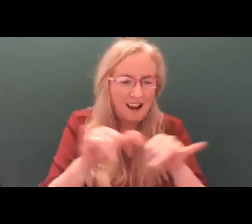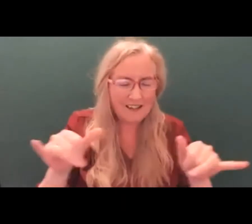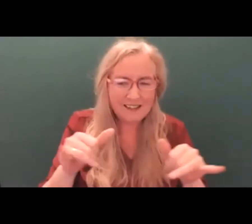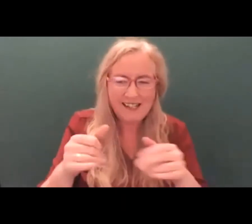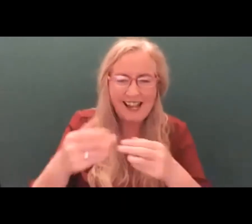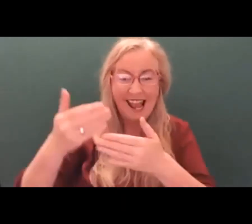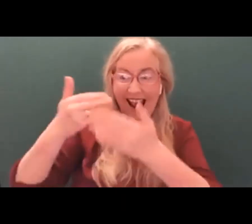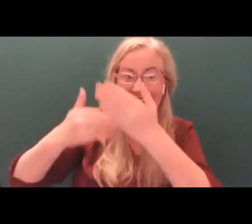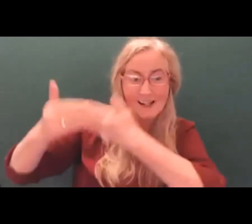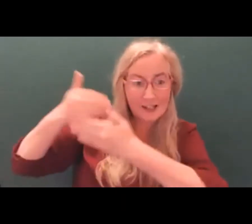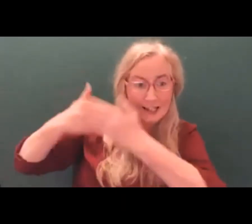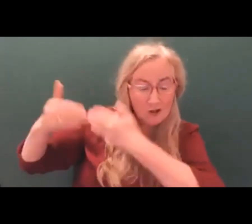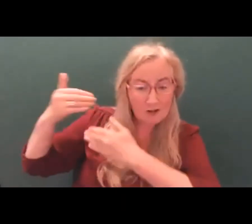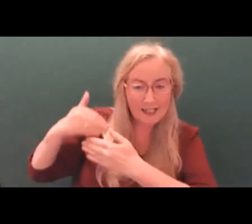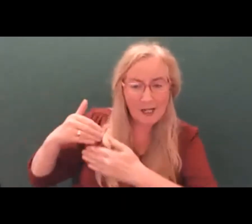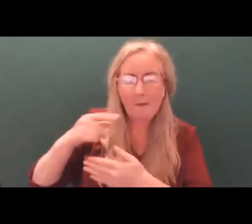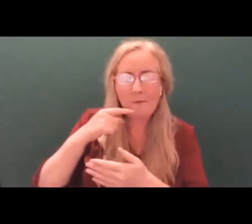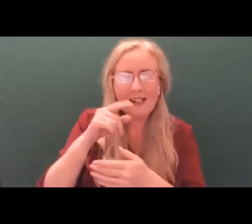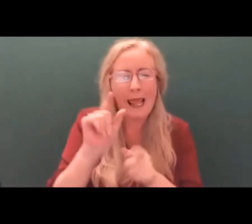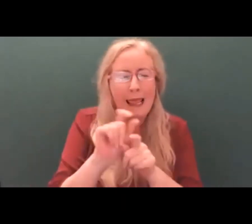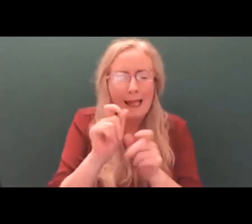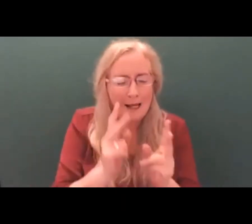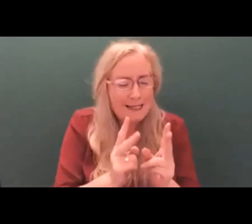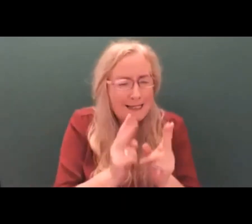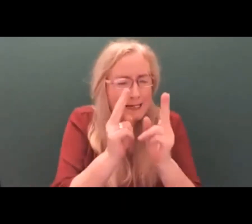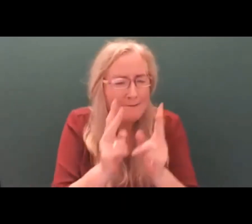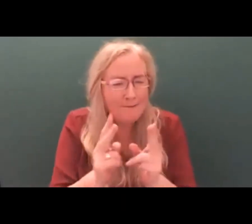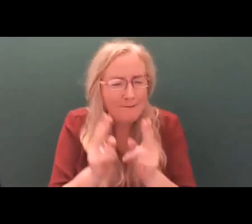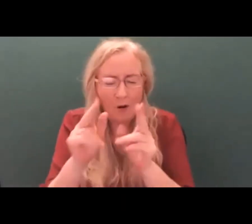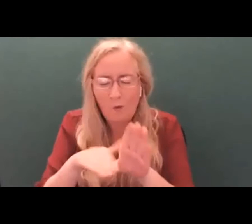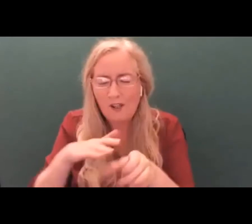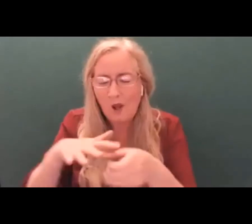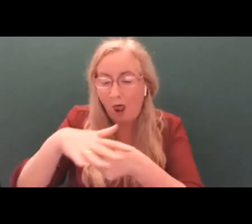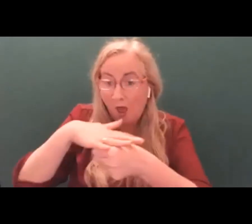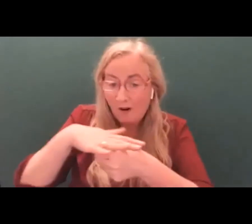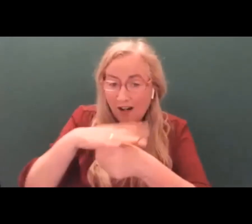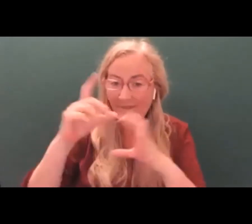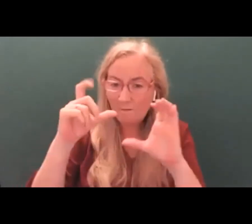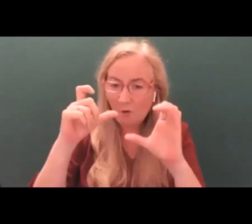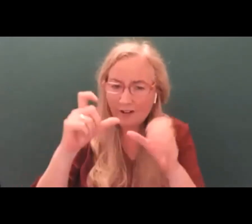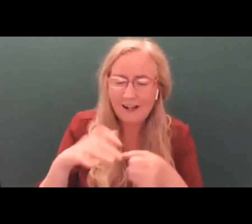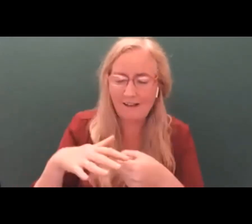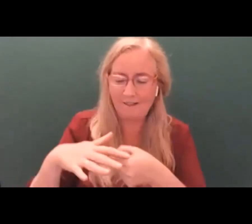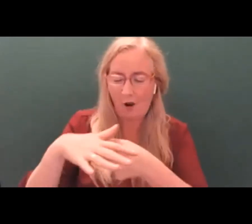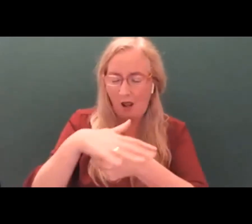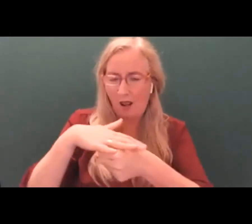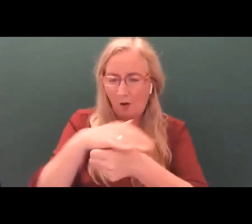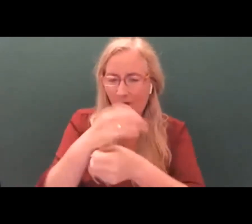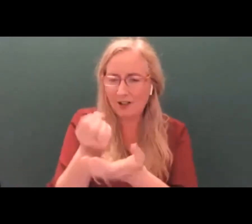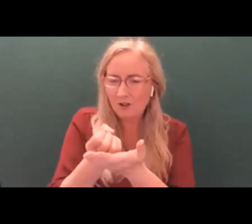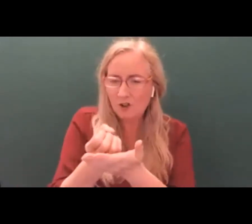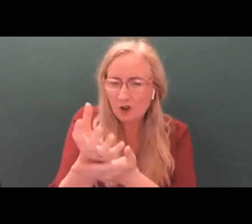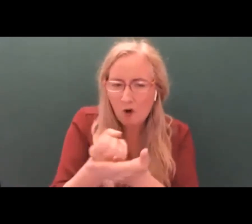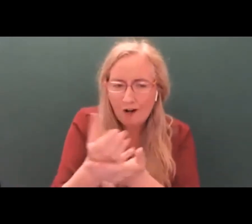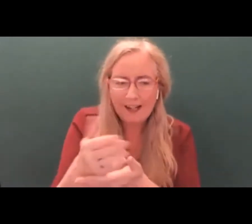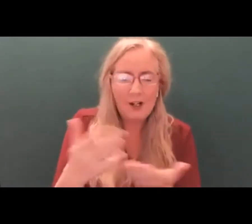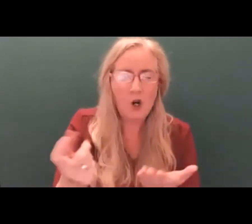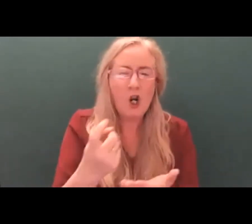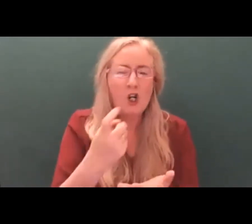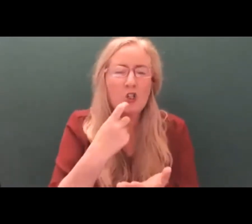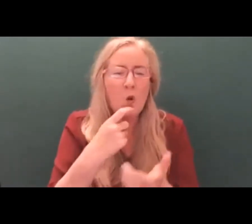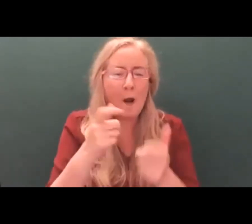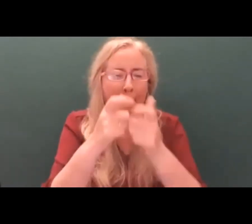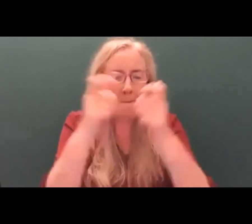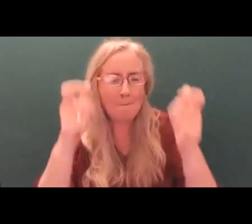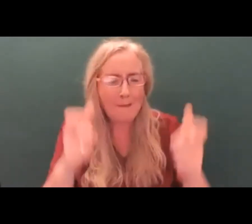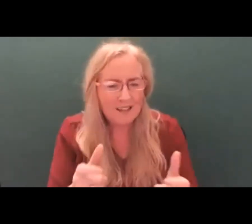But by bringing forth those little snippets with local photographs, local stories, maybe who the stonemason was, you know, why